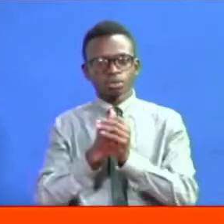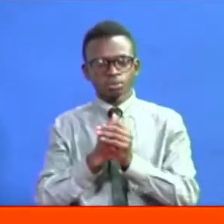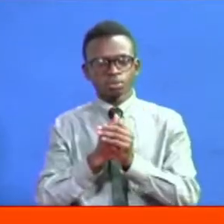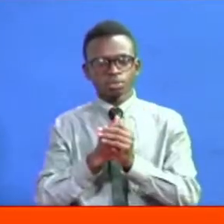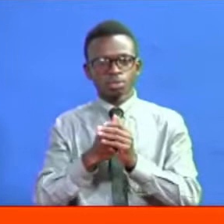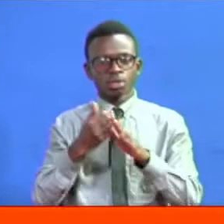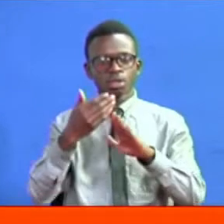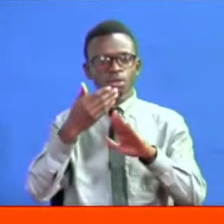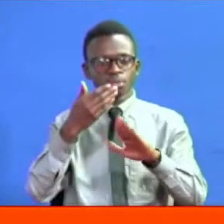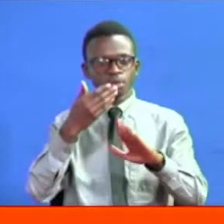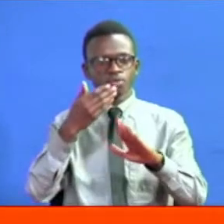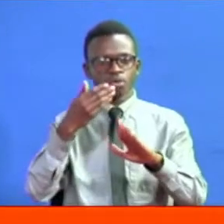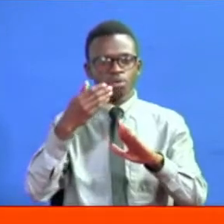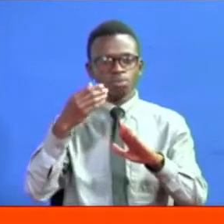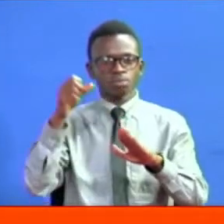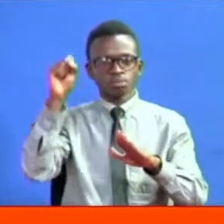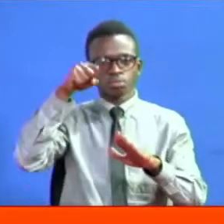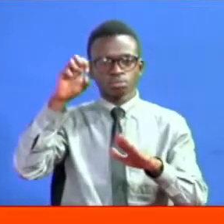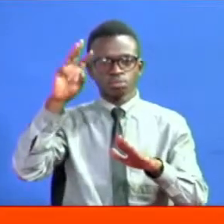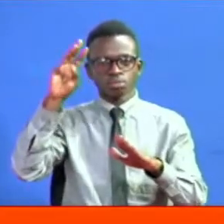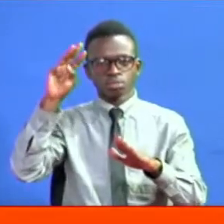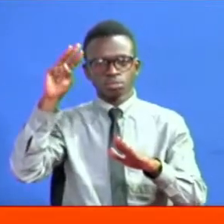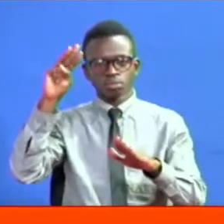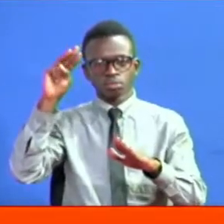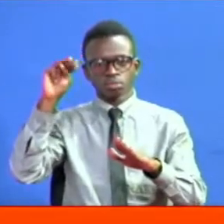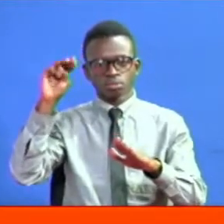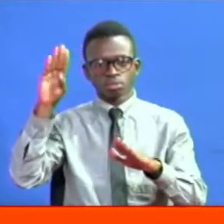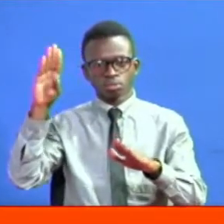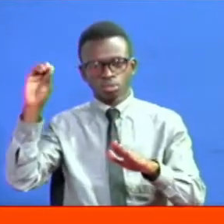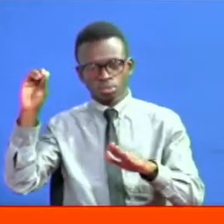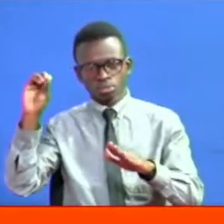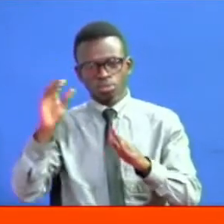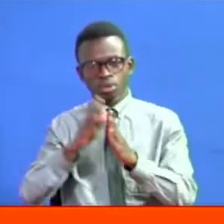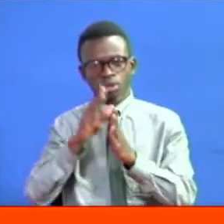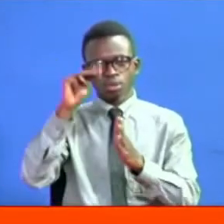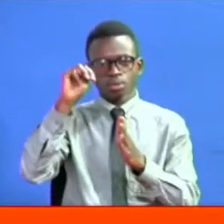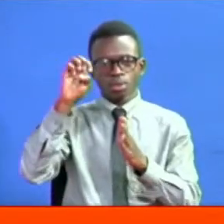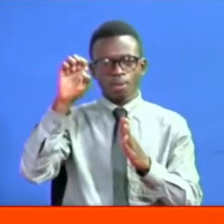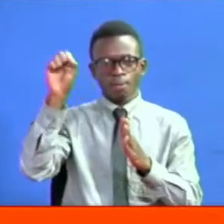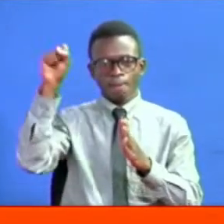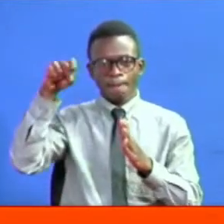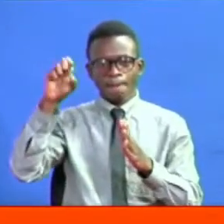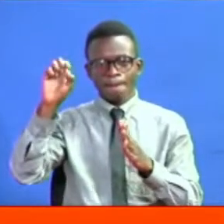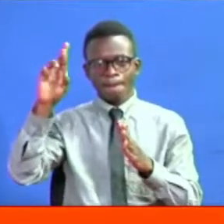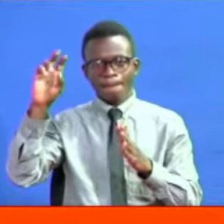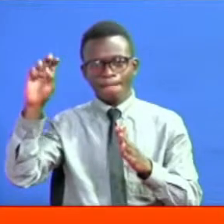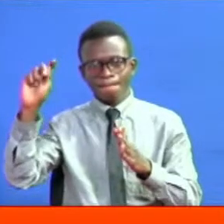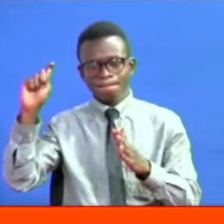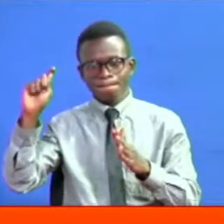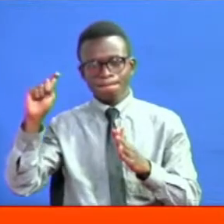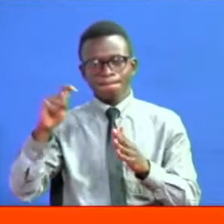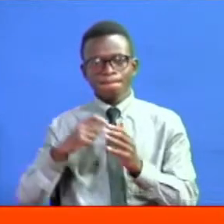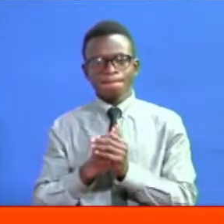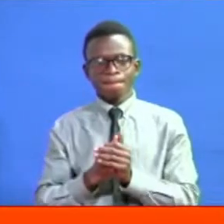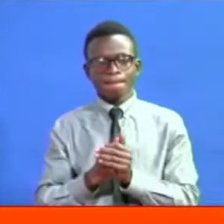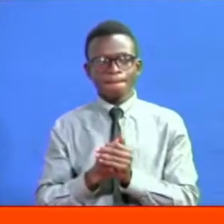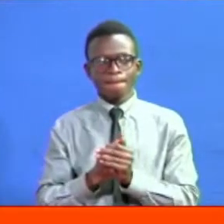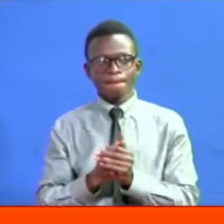Ethiopia's Sembo Almayo and Meseret Yeshaniu, who came in second and third positions respectively.